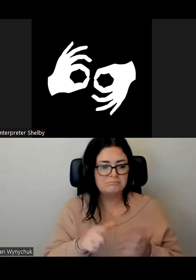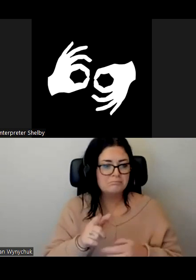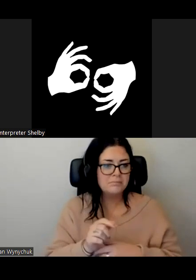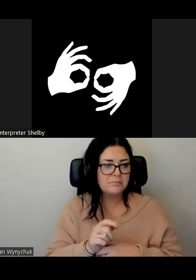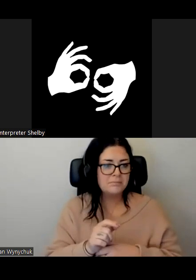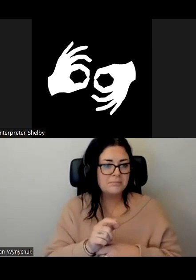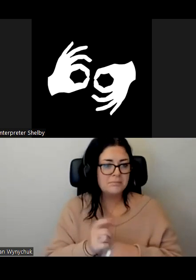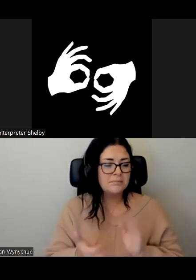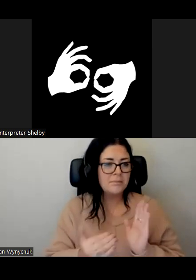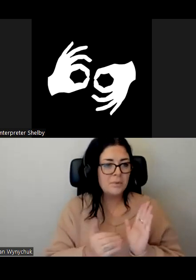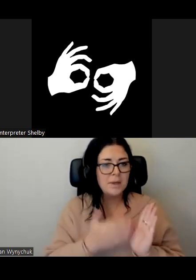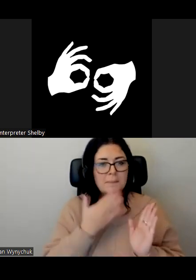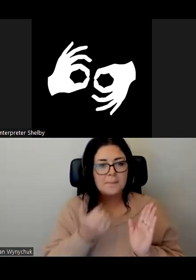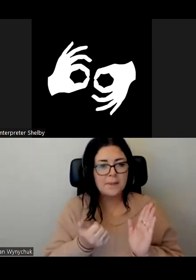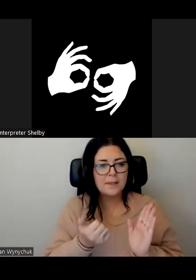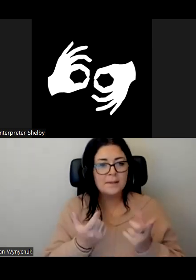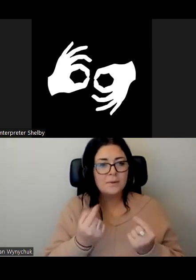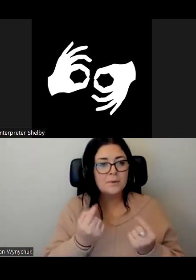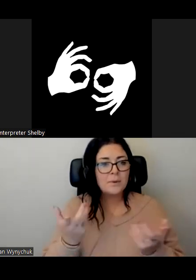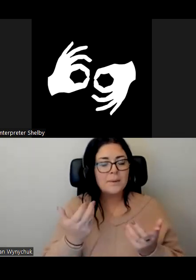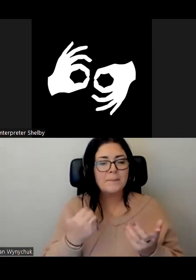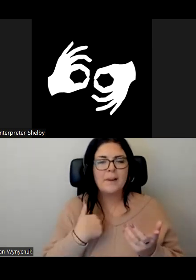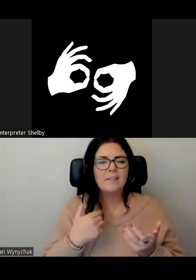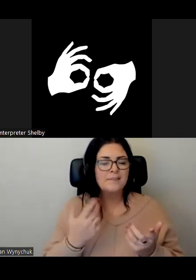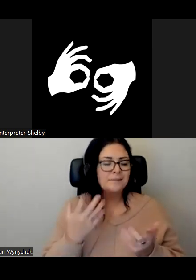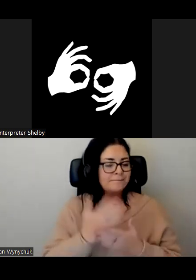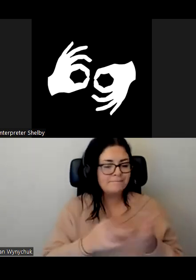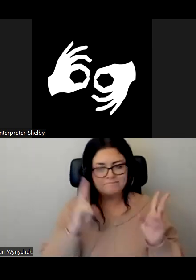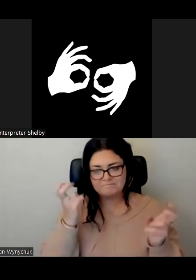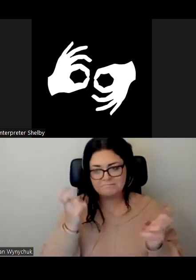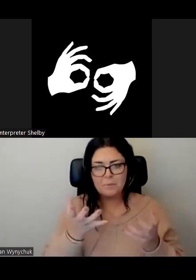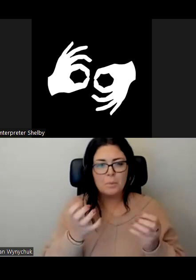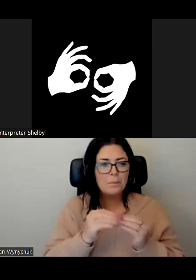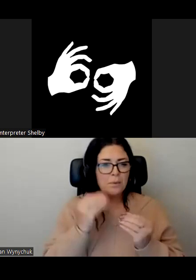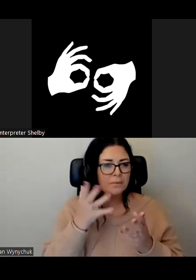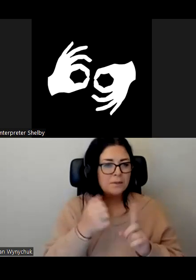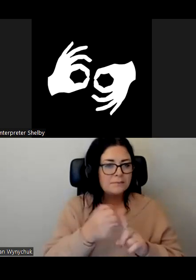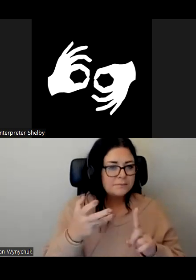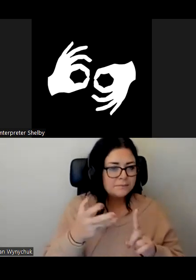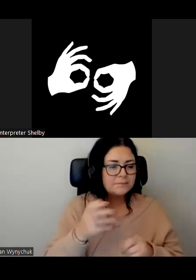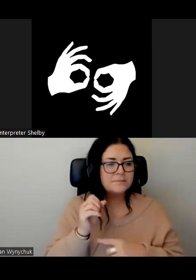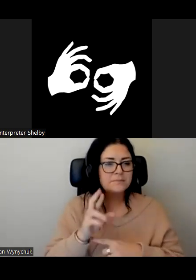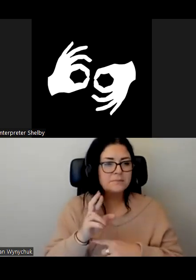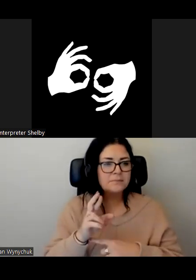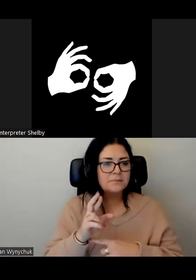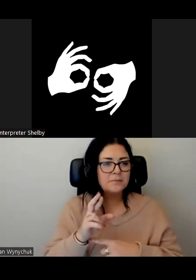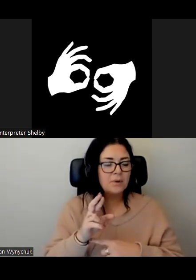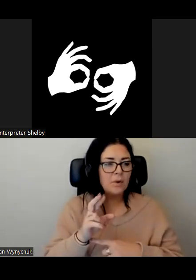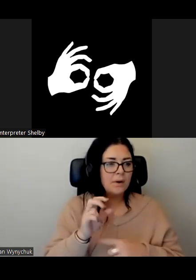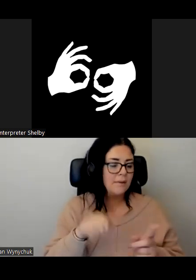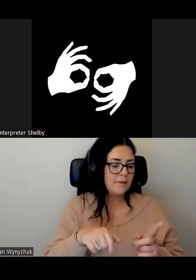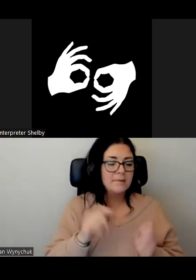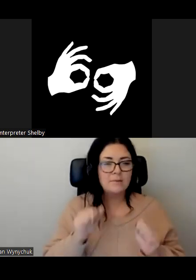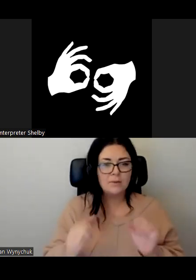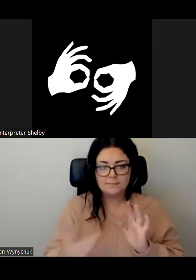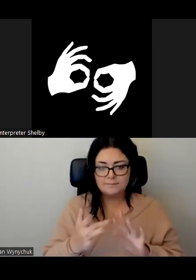would strongly recommend and suggest that if you do have a topic that you would like to talk about or even have a Zoom session such as this, please reach